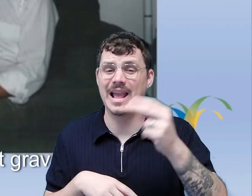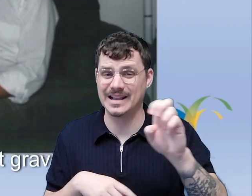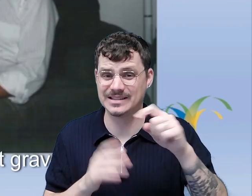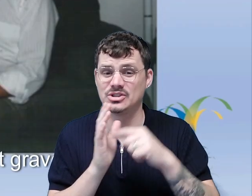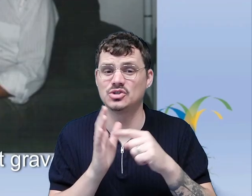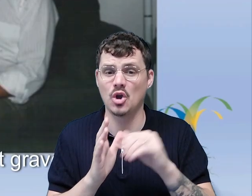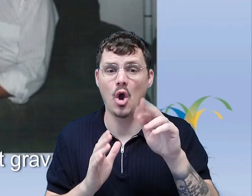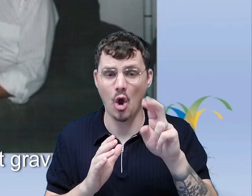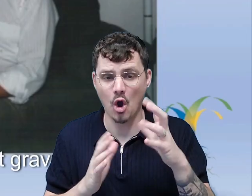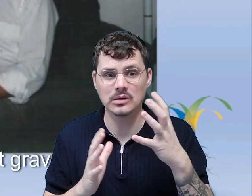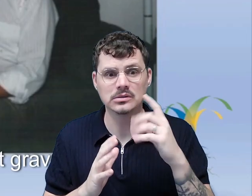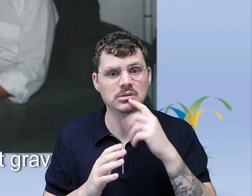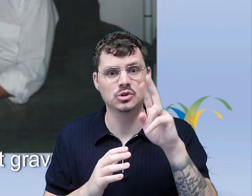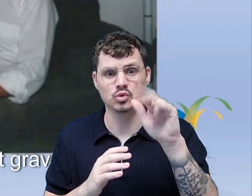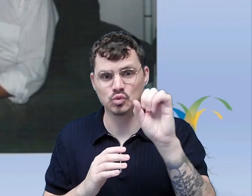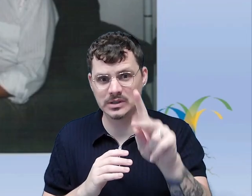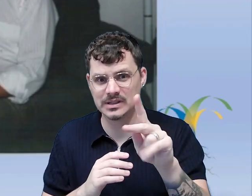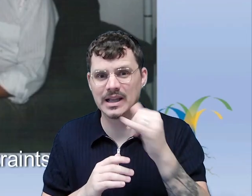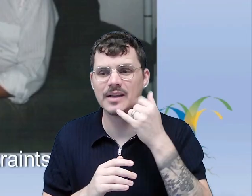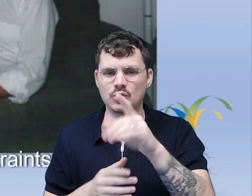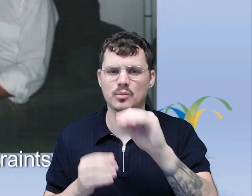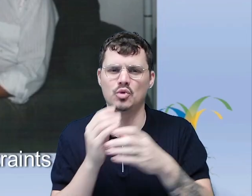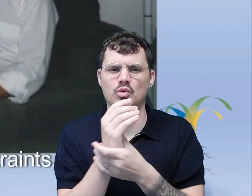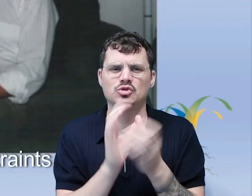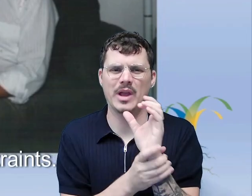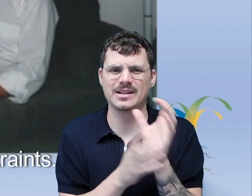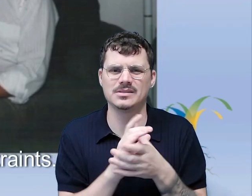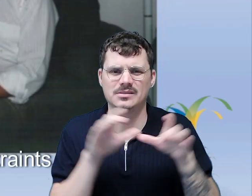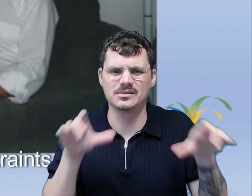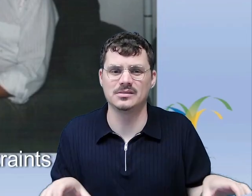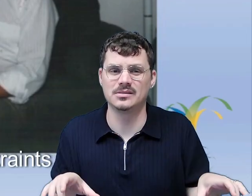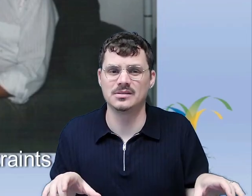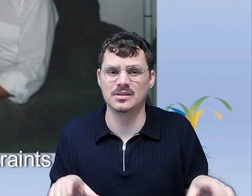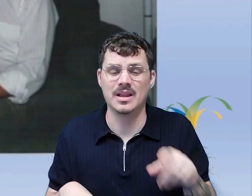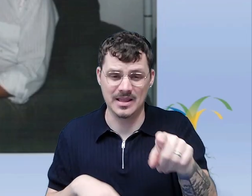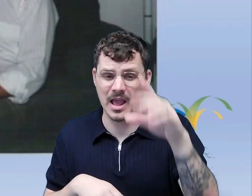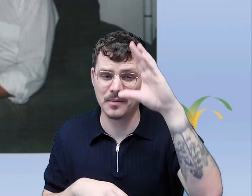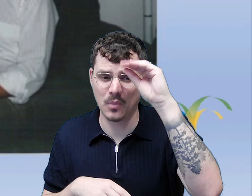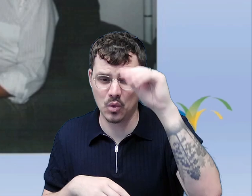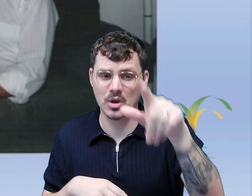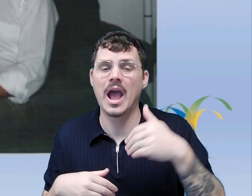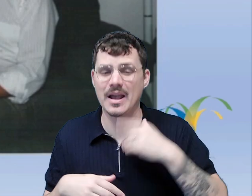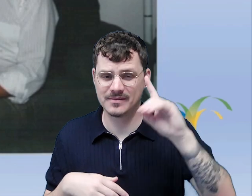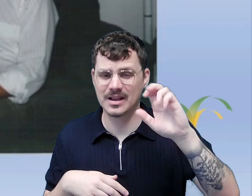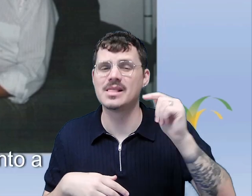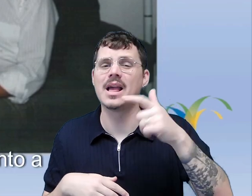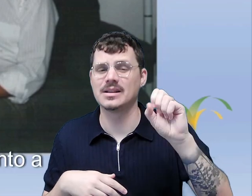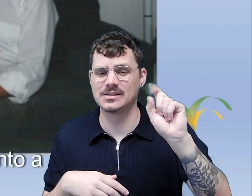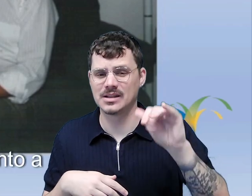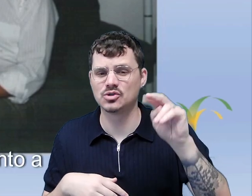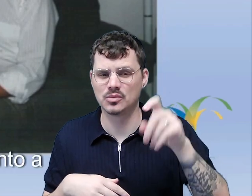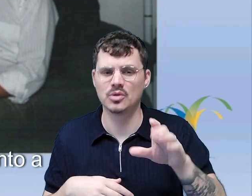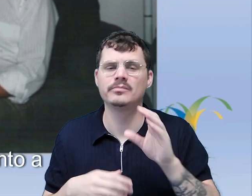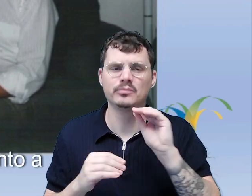People with DeLange syndrome are at grave risk if anybody tries to put them in restraints. This little boy with